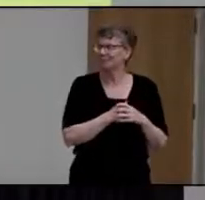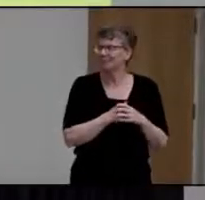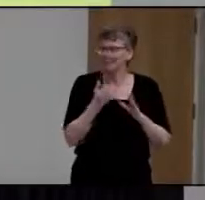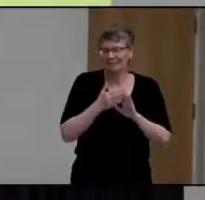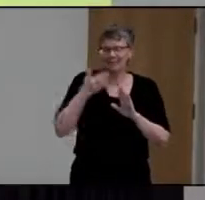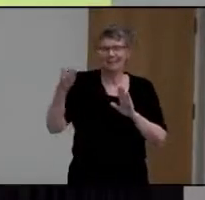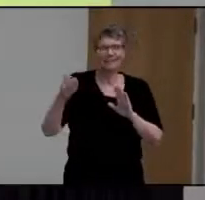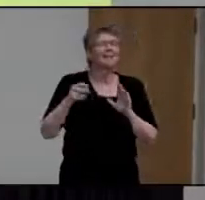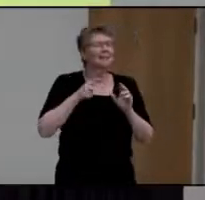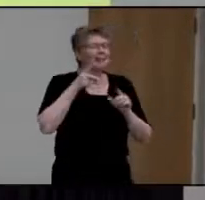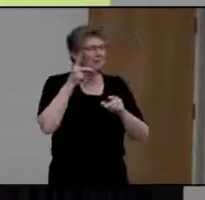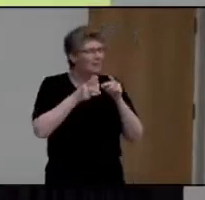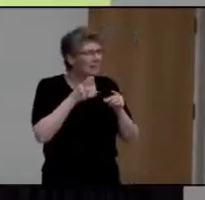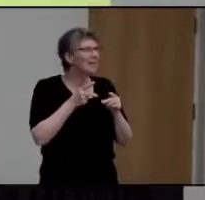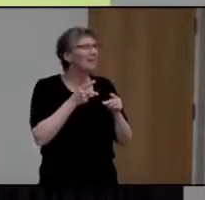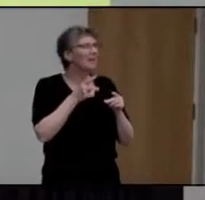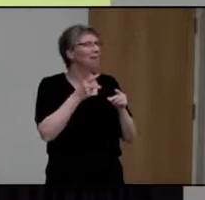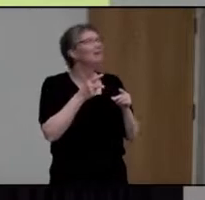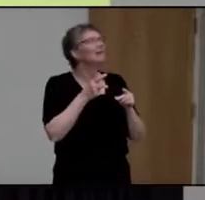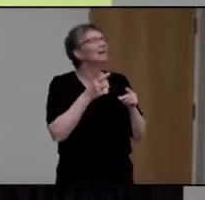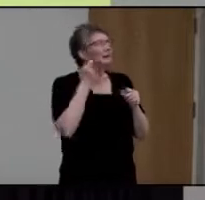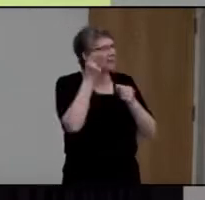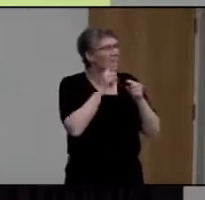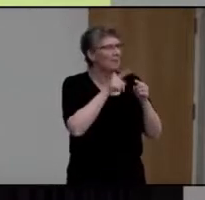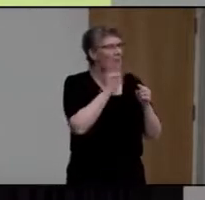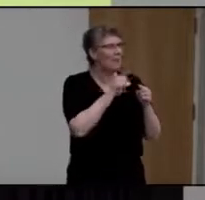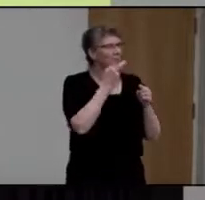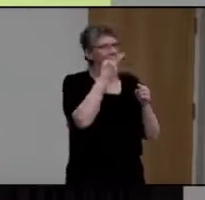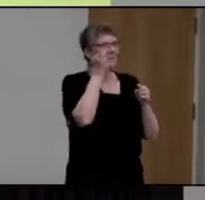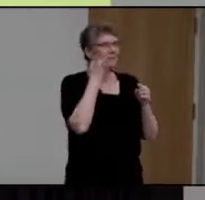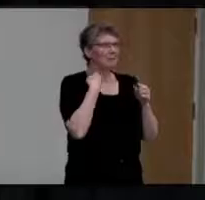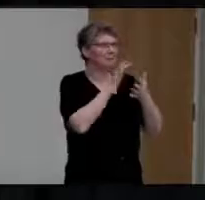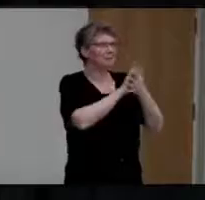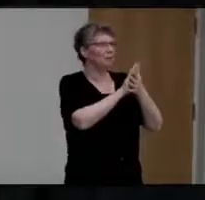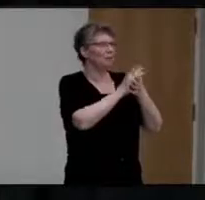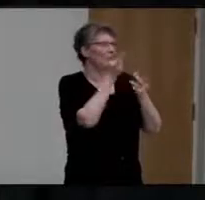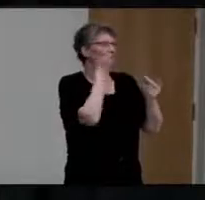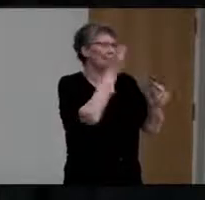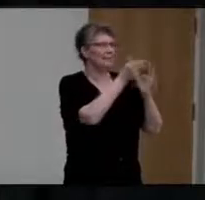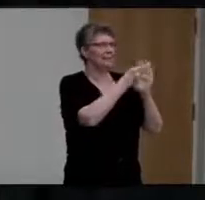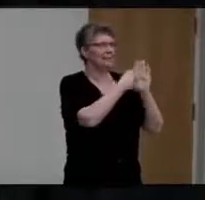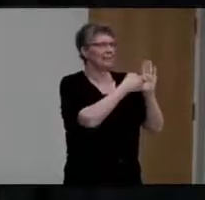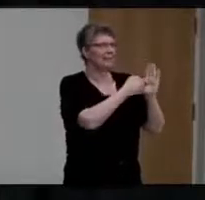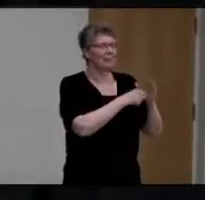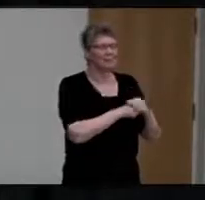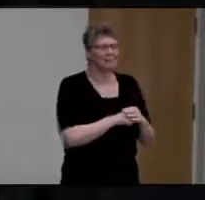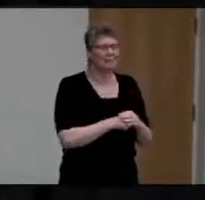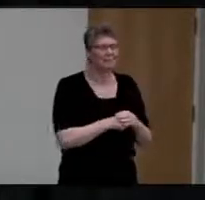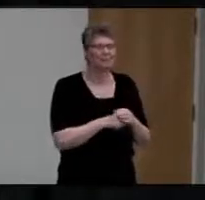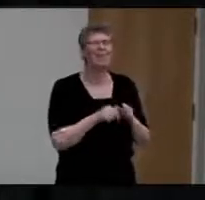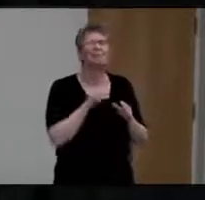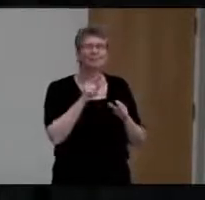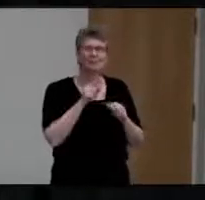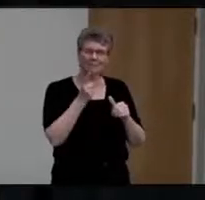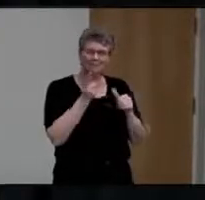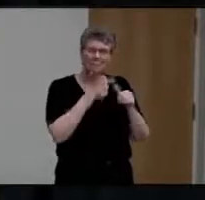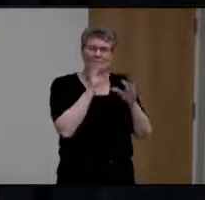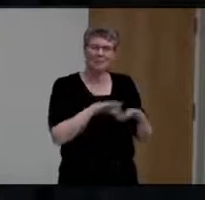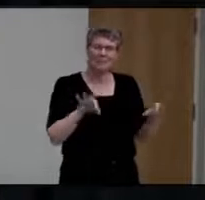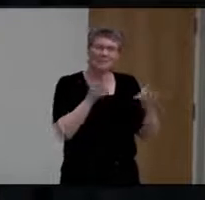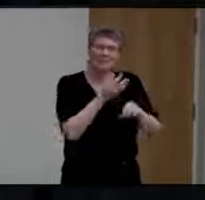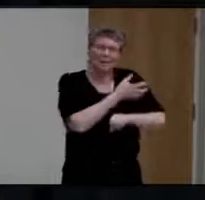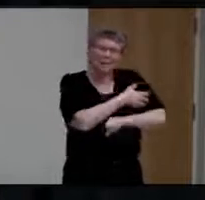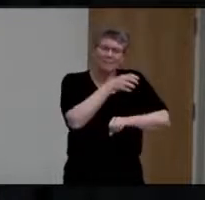see examples of this, right? So we're talking, what Ross is talking about, for instance, is empowering experts, empowering